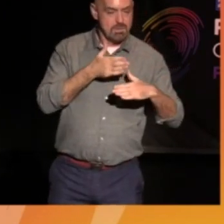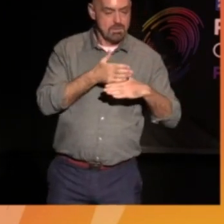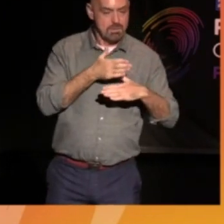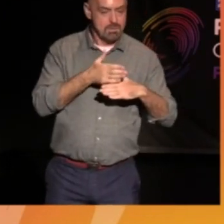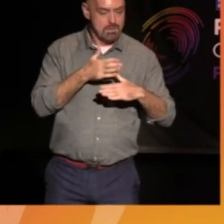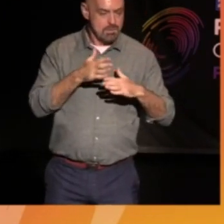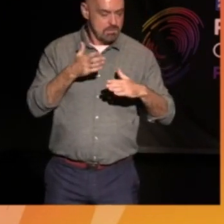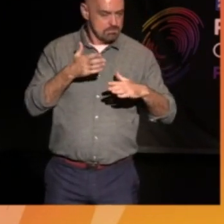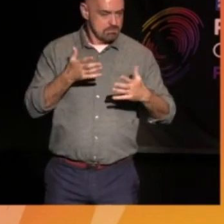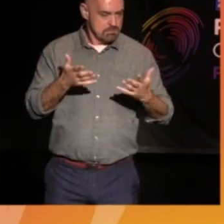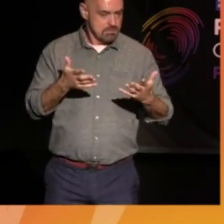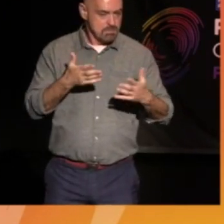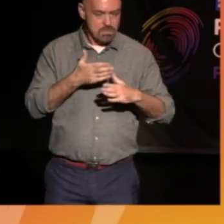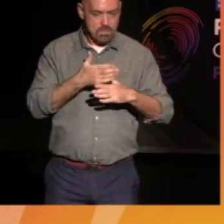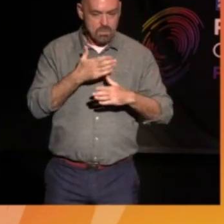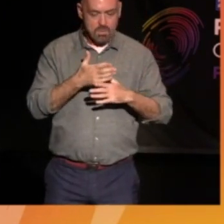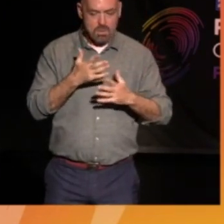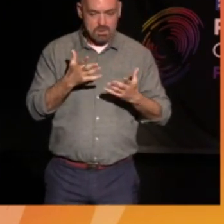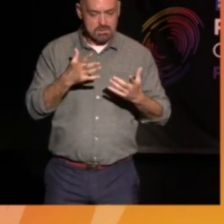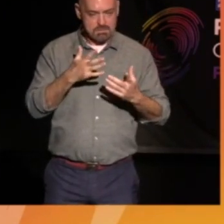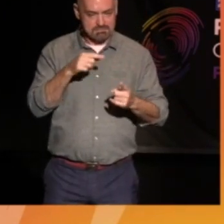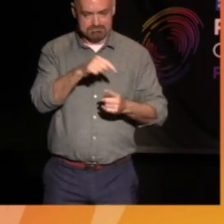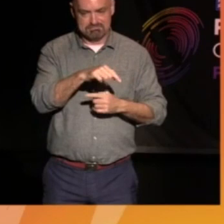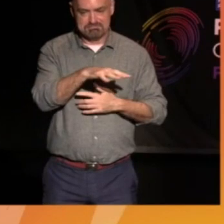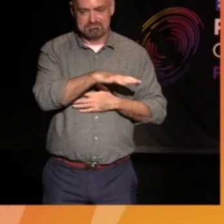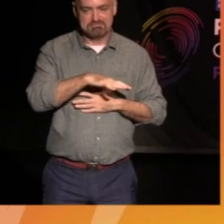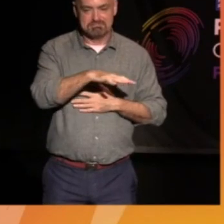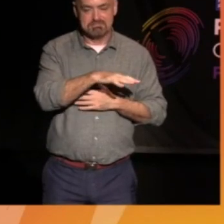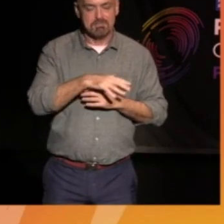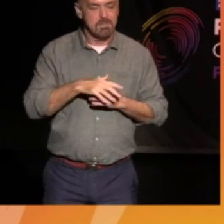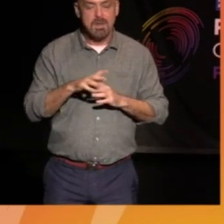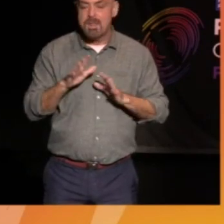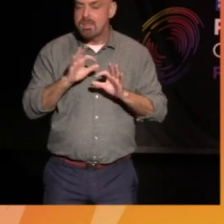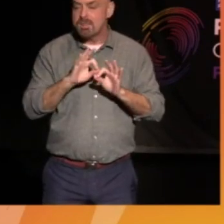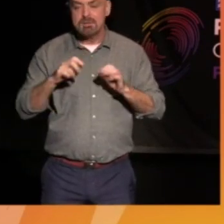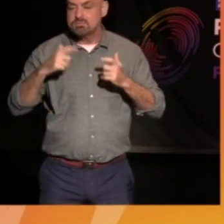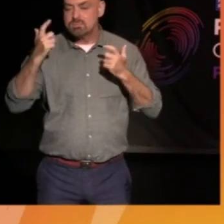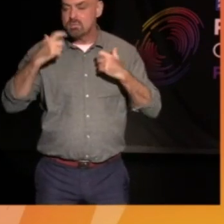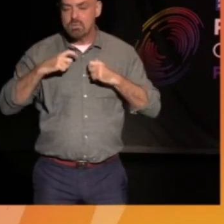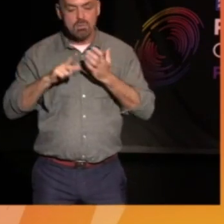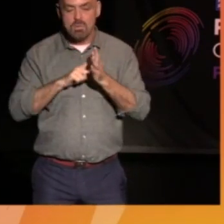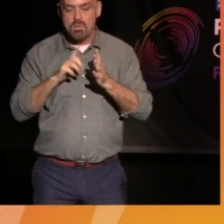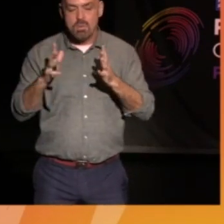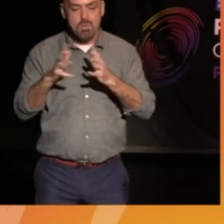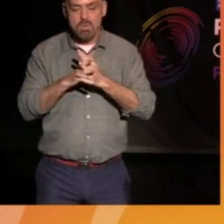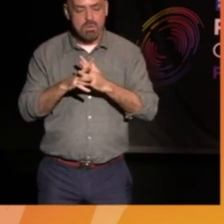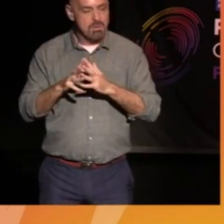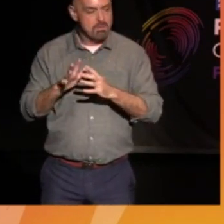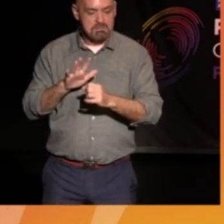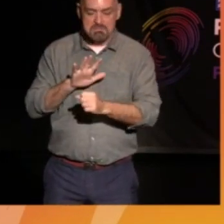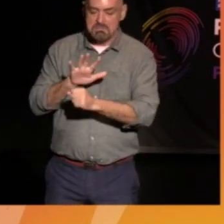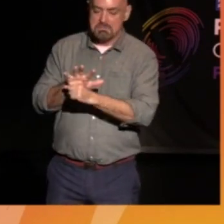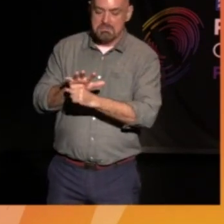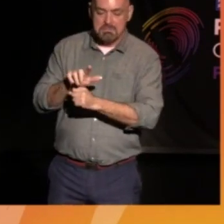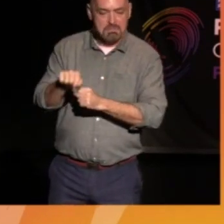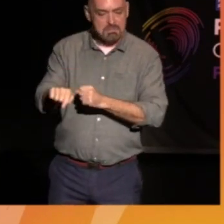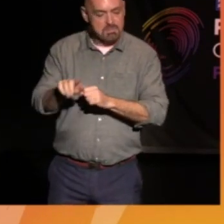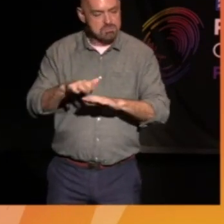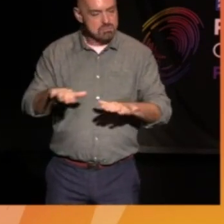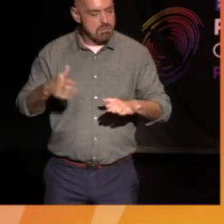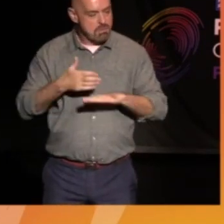in working in tobacco fields, and there is no law. Actually, the law does not prohibit child labor and tobaccos